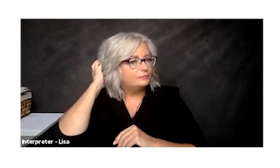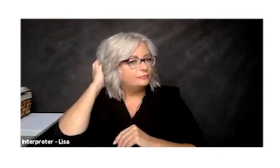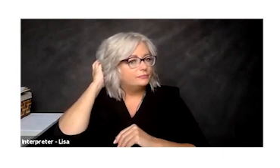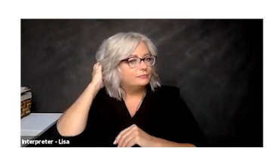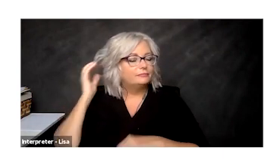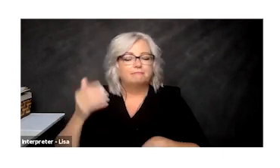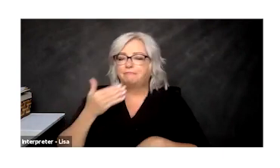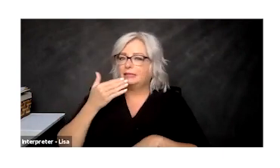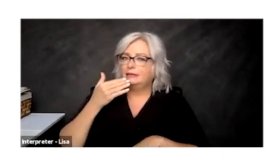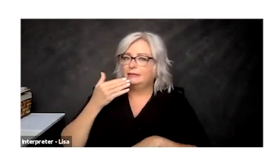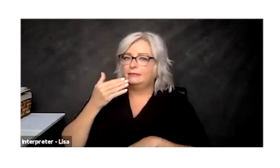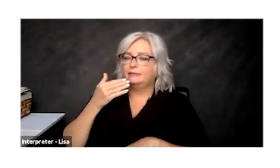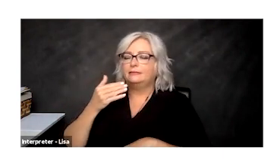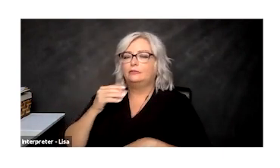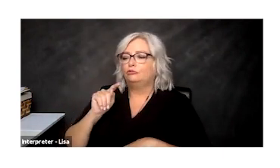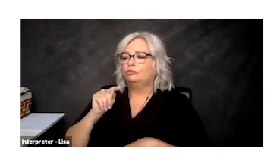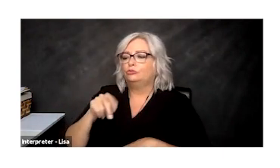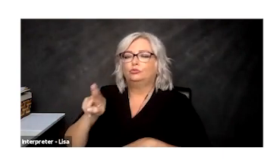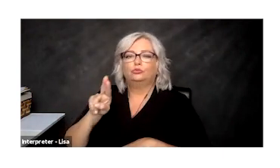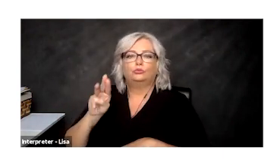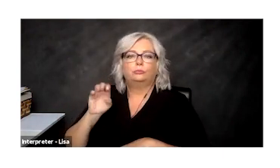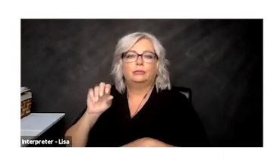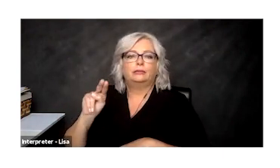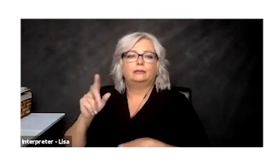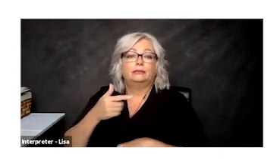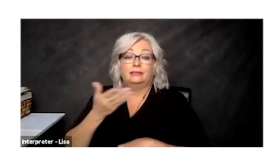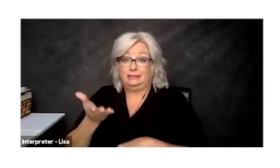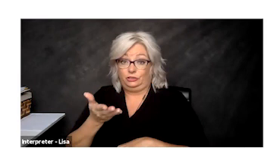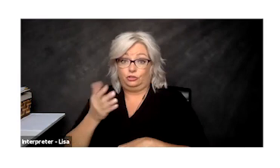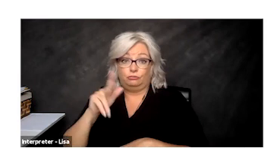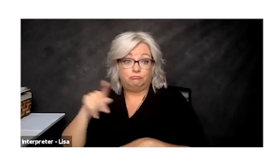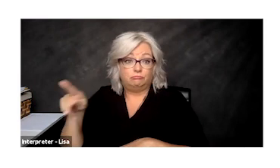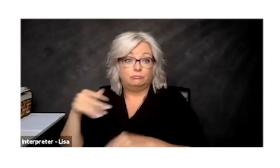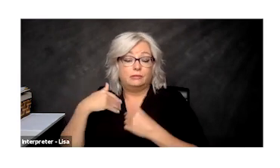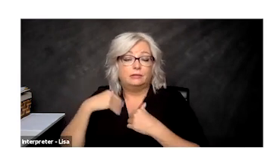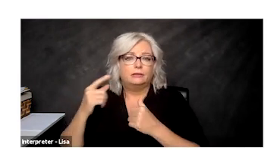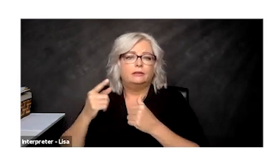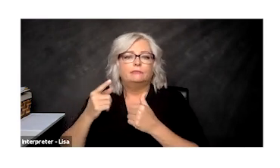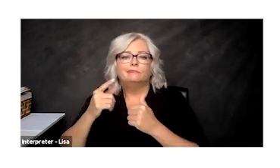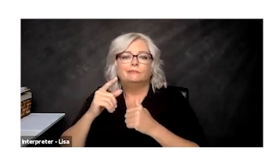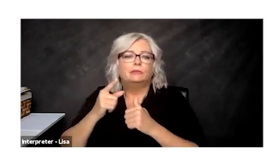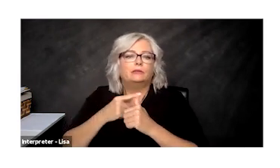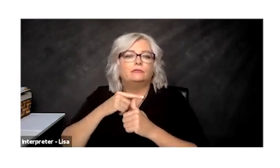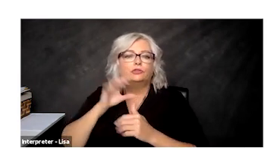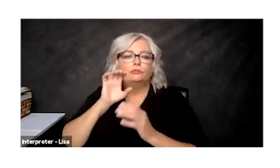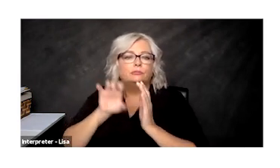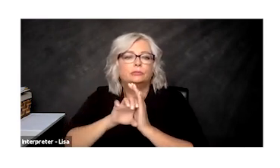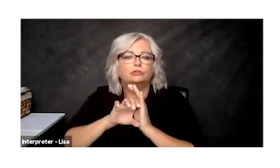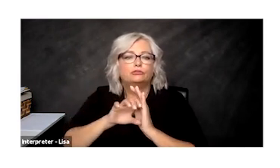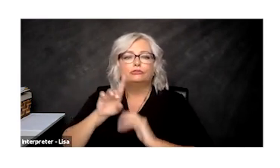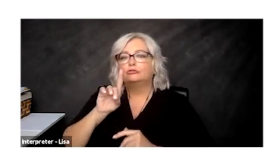Thank you, Truman. So here we have the first graphic is a Dapper Dan